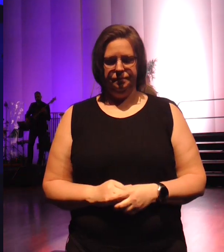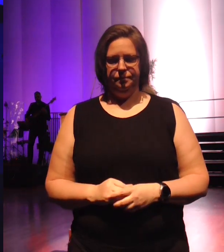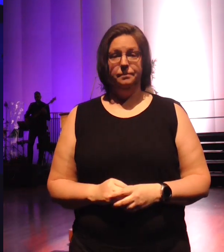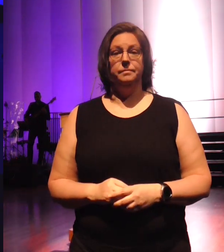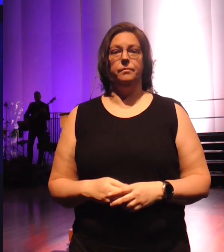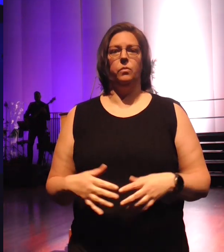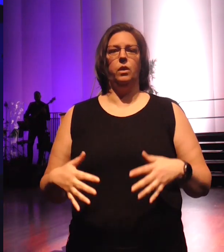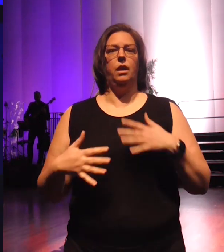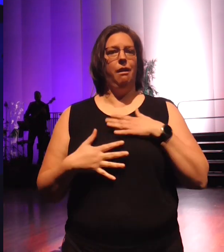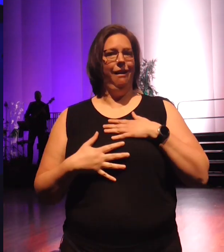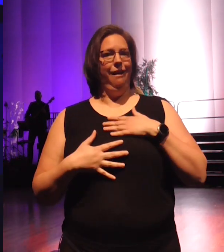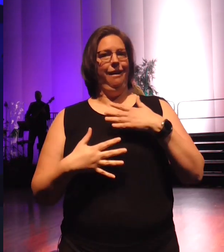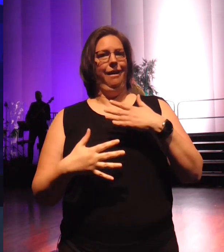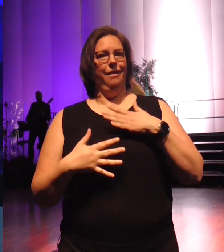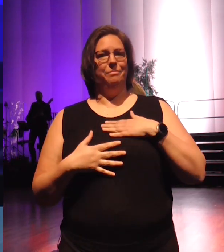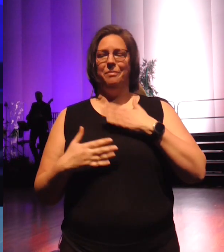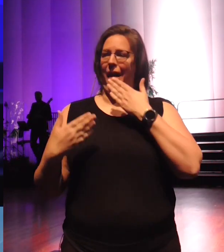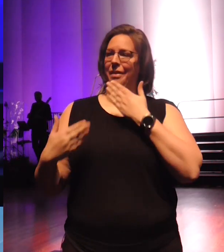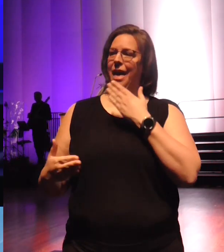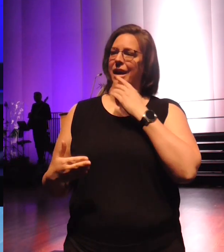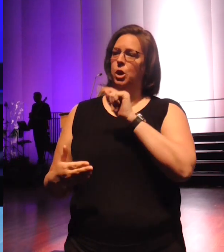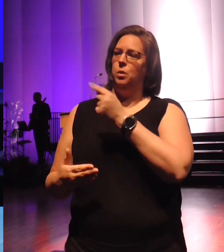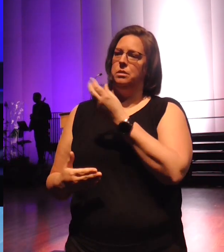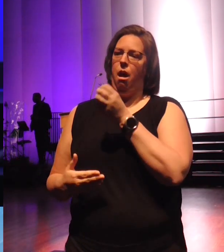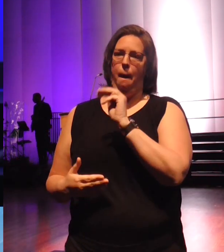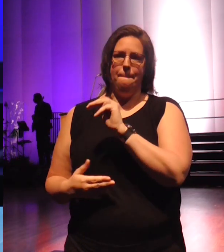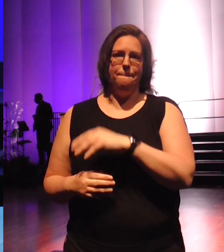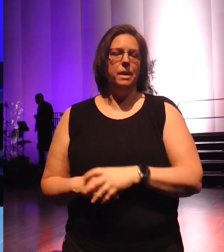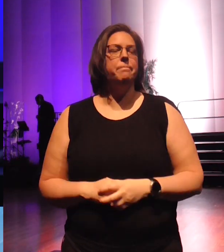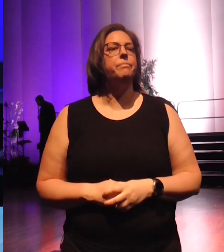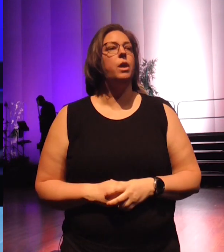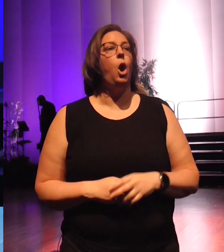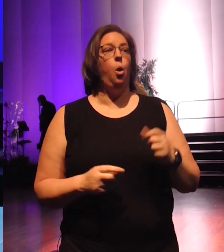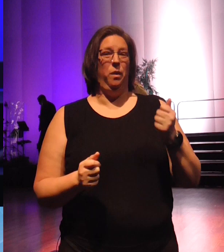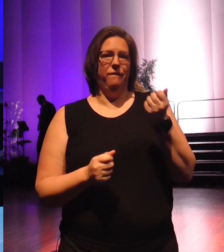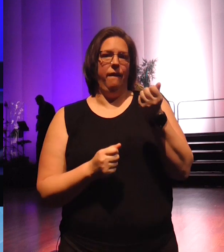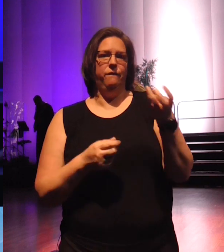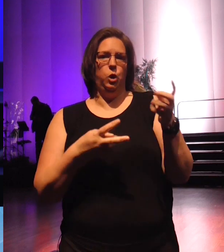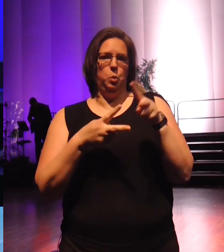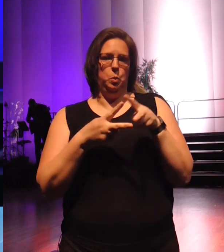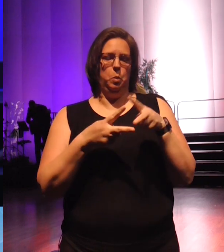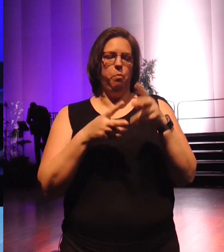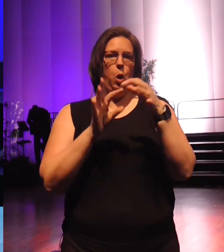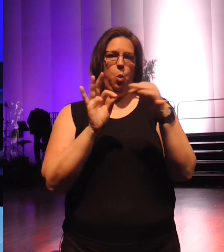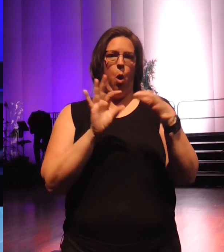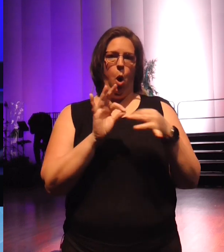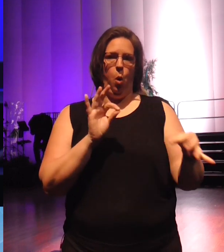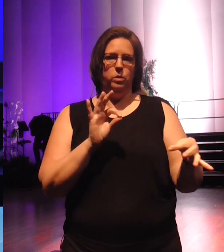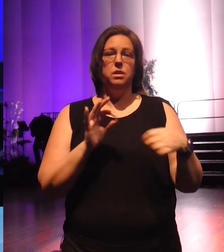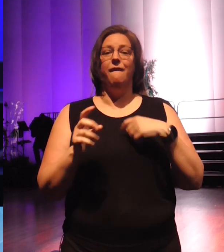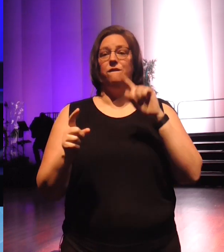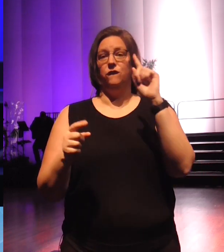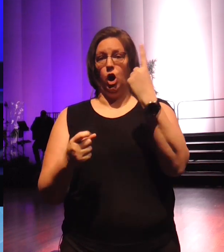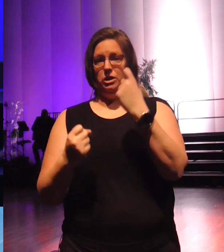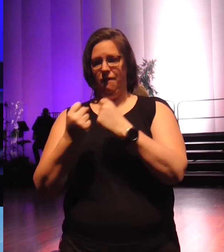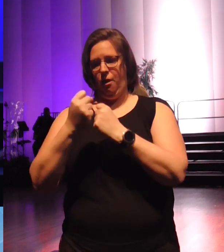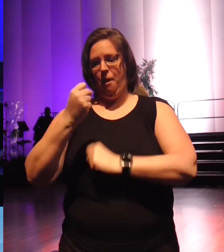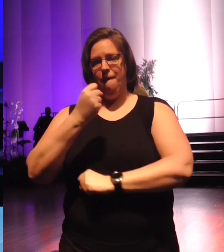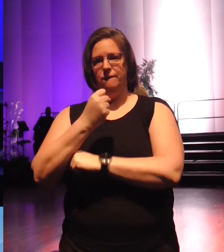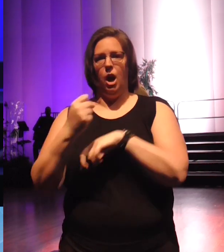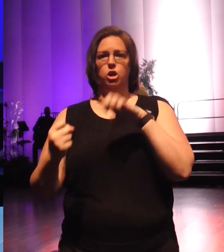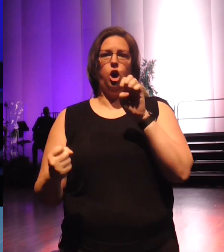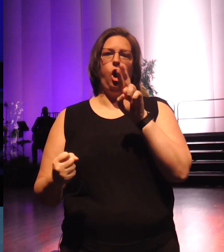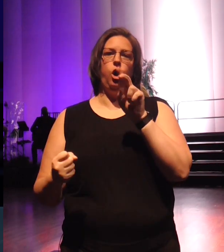Thank you, Tom. We have a couple of quotes today, words of inspiration. Firstly, from our founder, Ernest